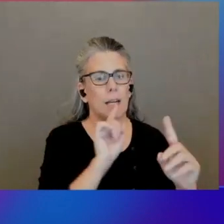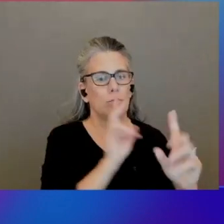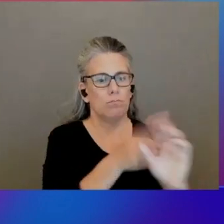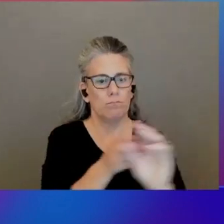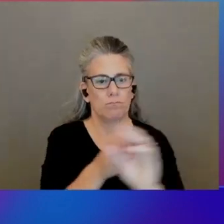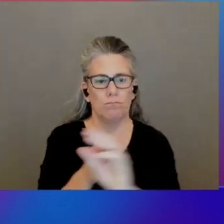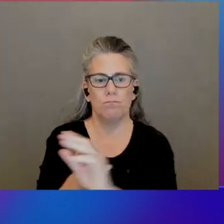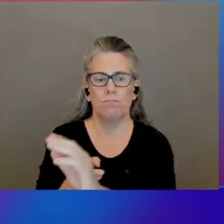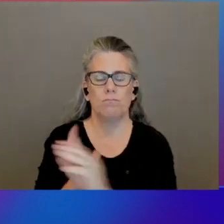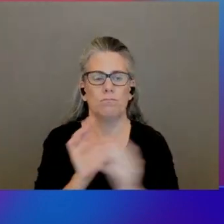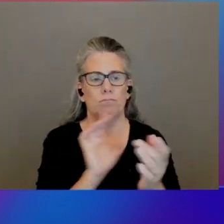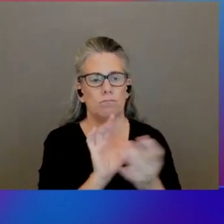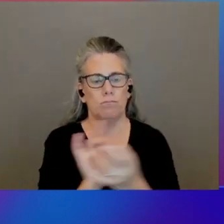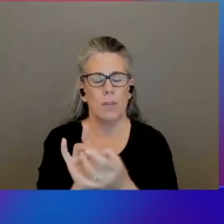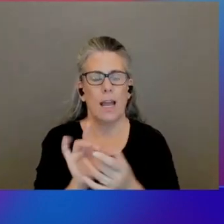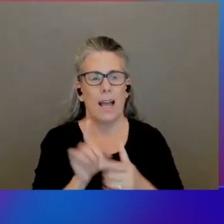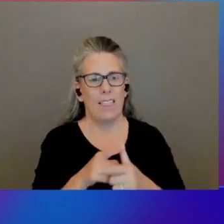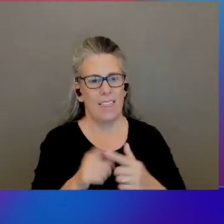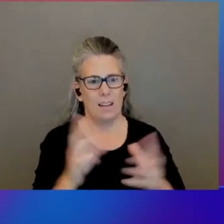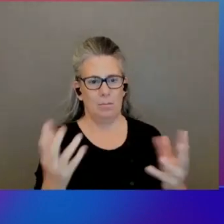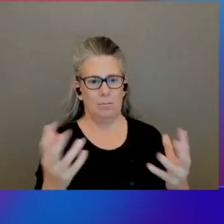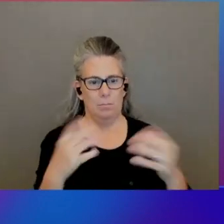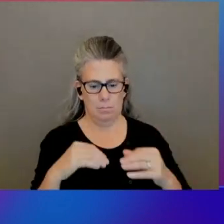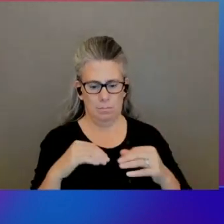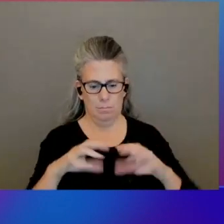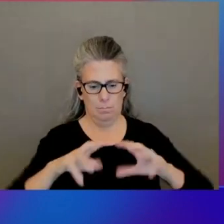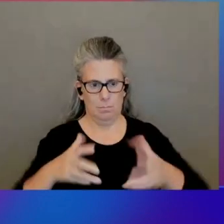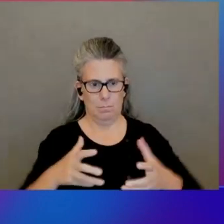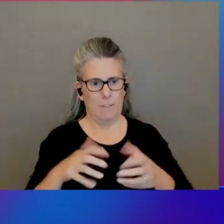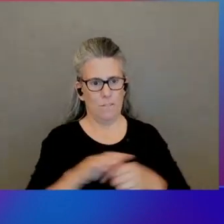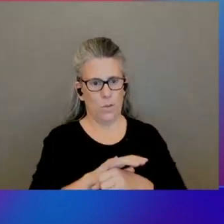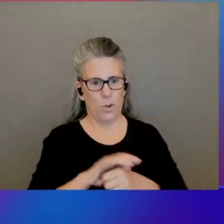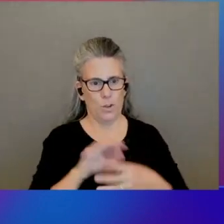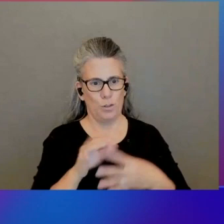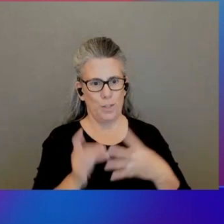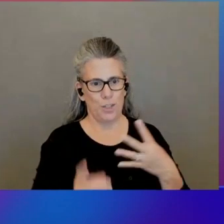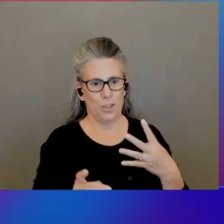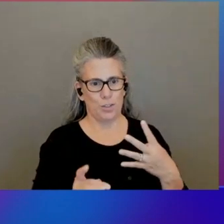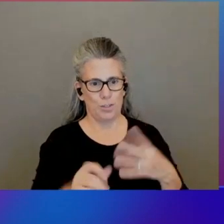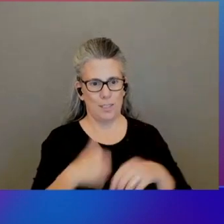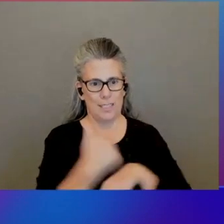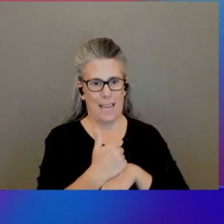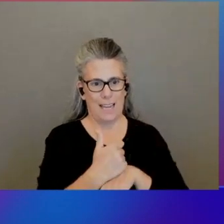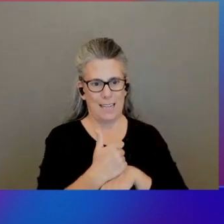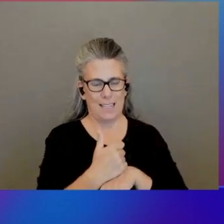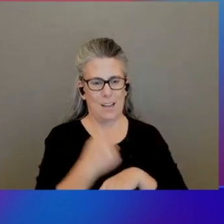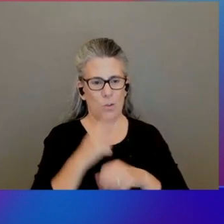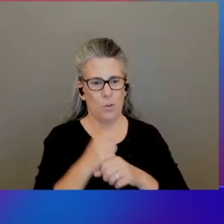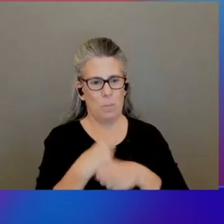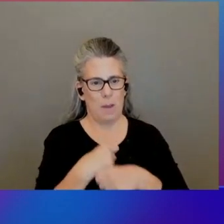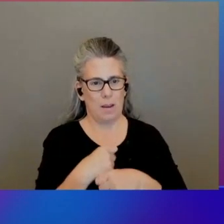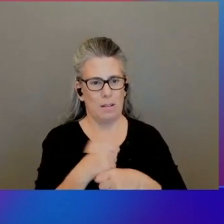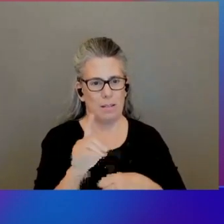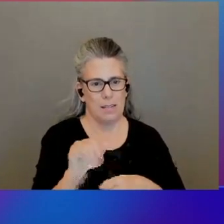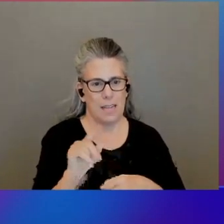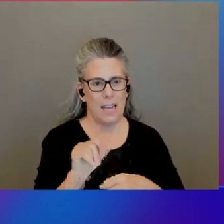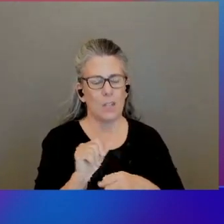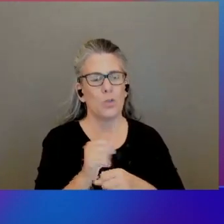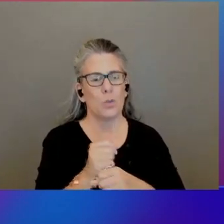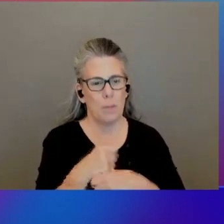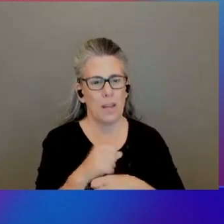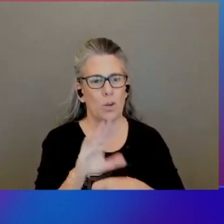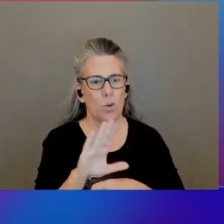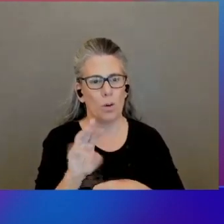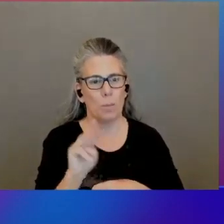really enrich the data that you're trying to use to generate a machine learning model. Can I just say, I love